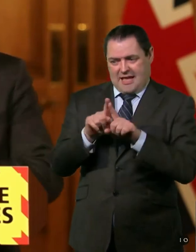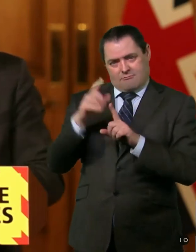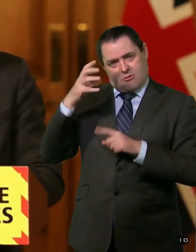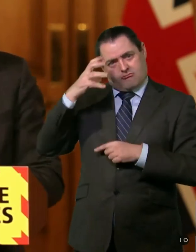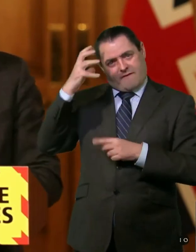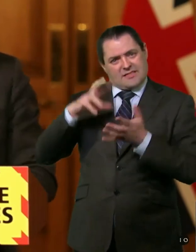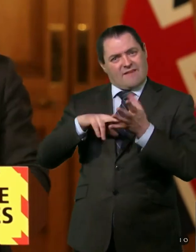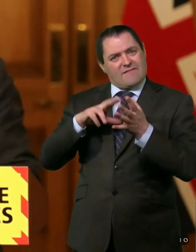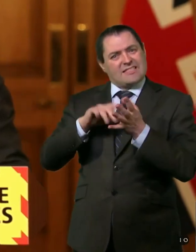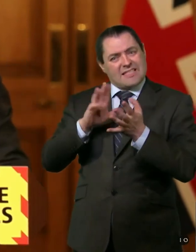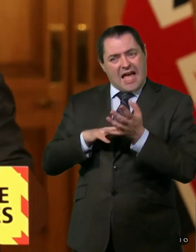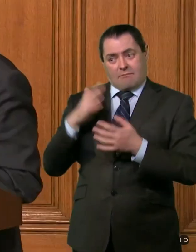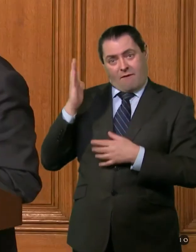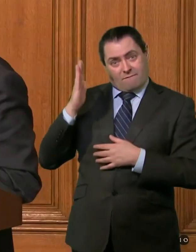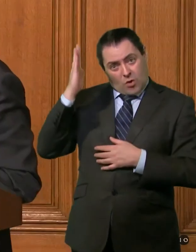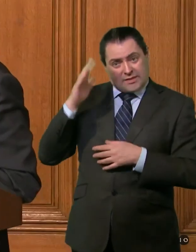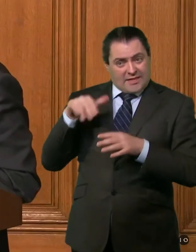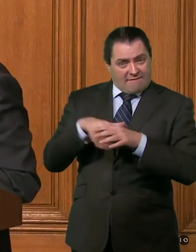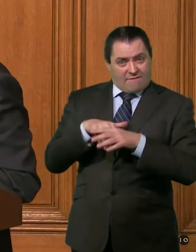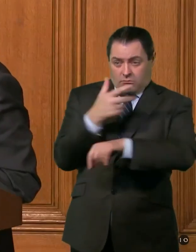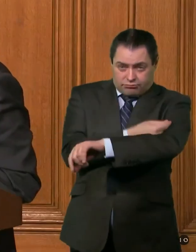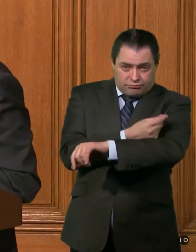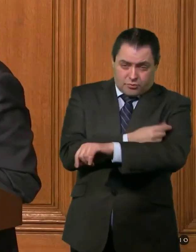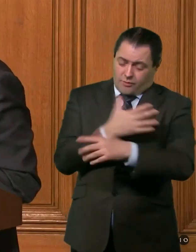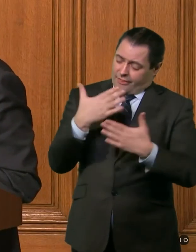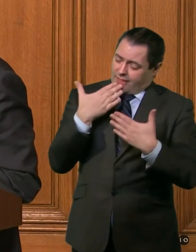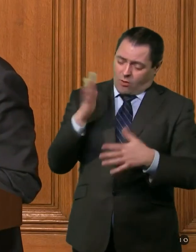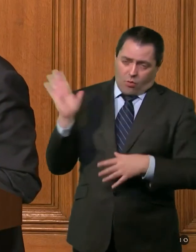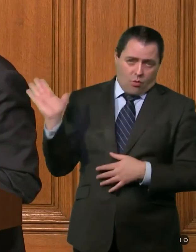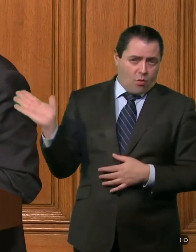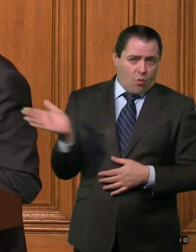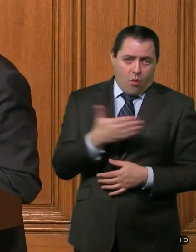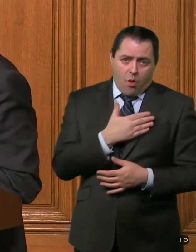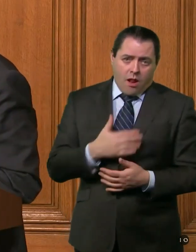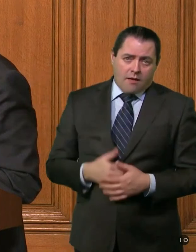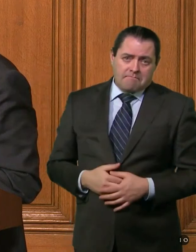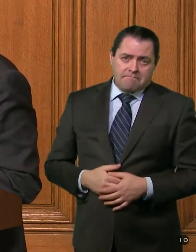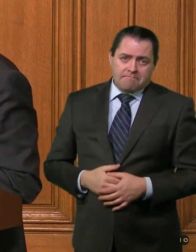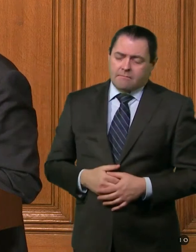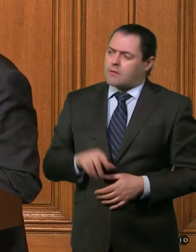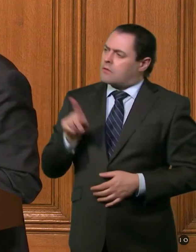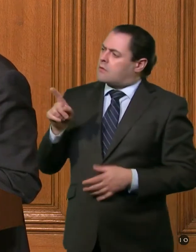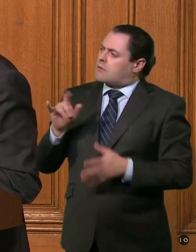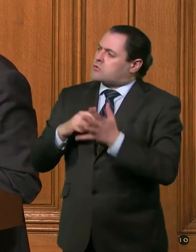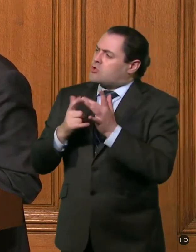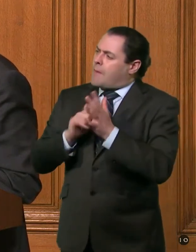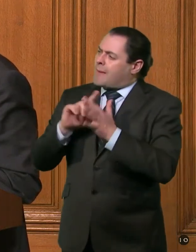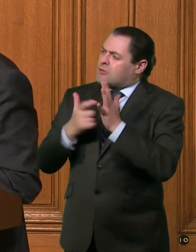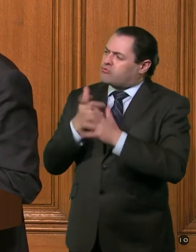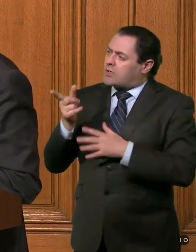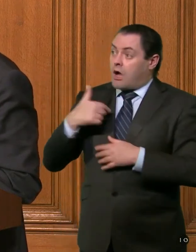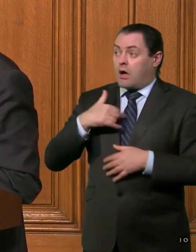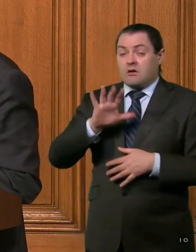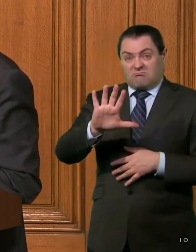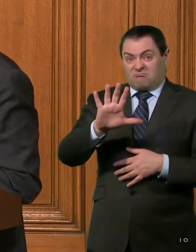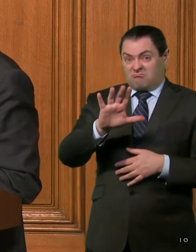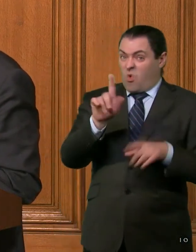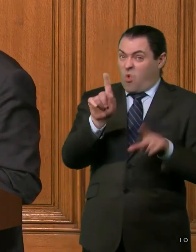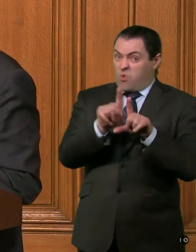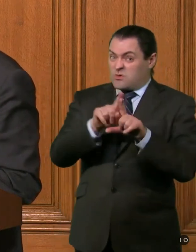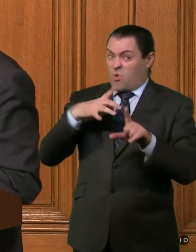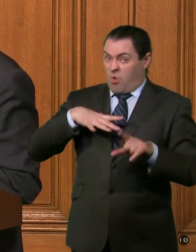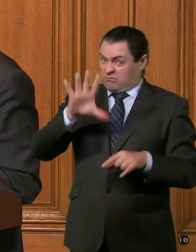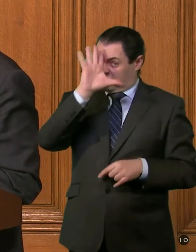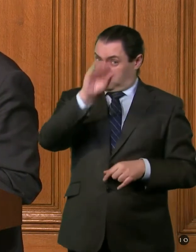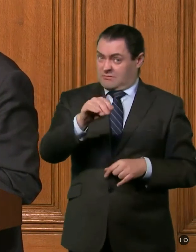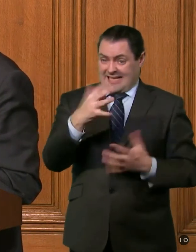Yeah, just two things really. One is, 10 years ago we wouldn't have been able to do this. I mean, that is the extraordinary thing that's happened. The new vaccine